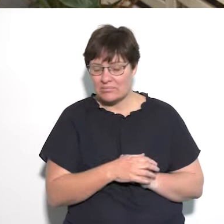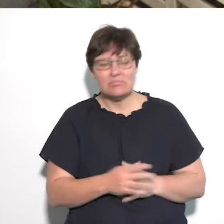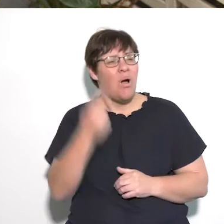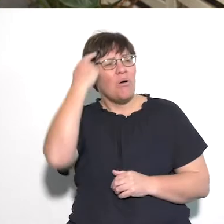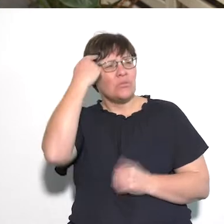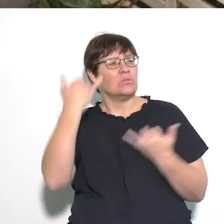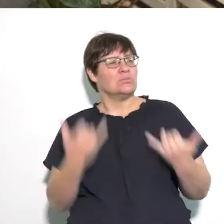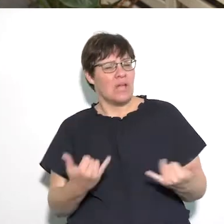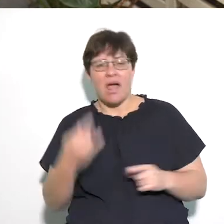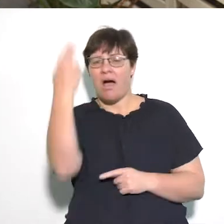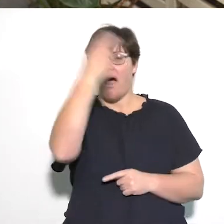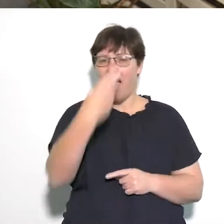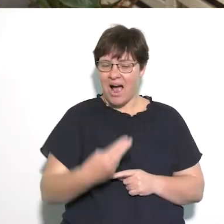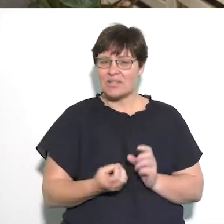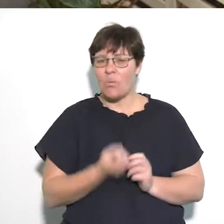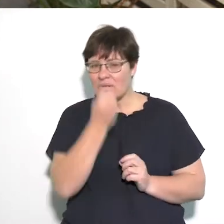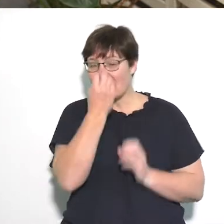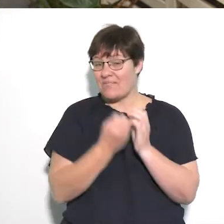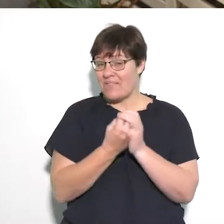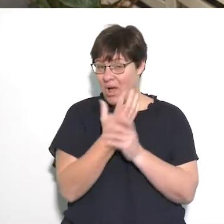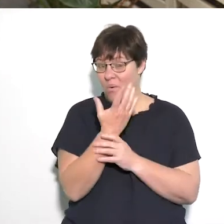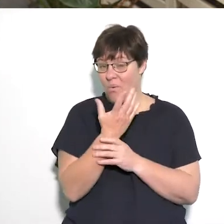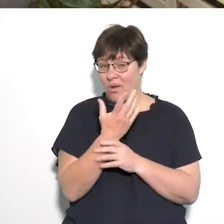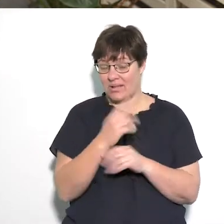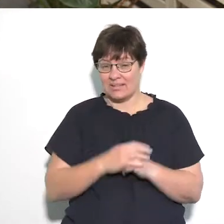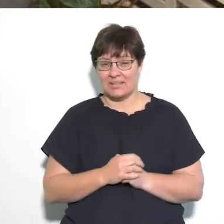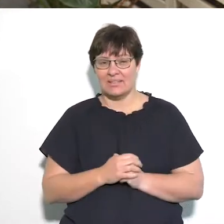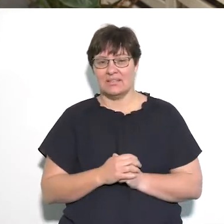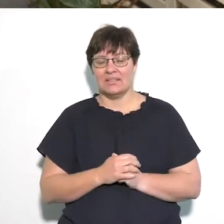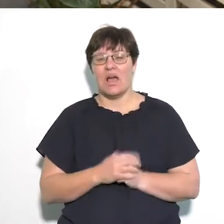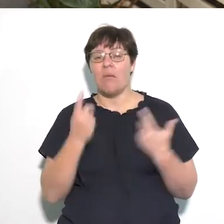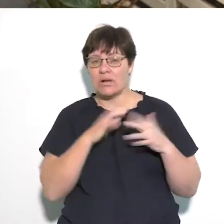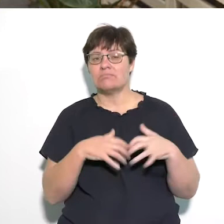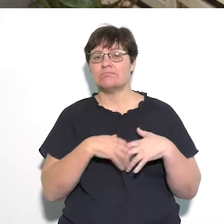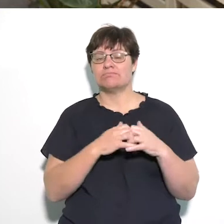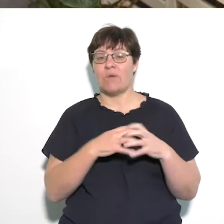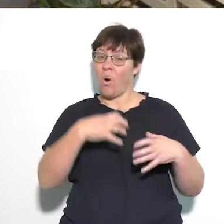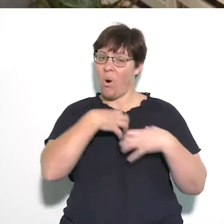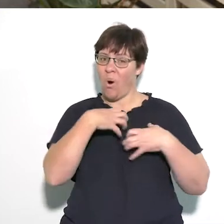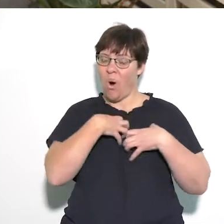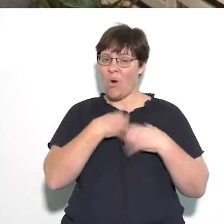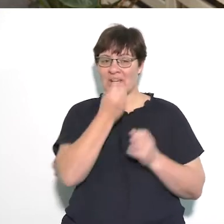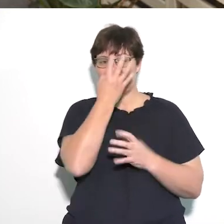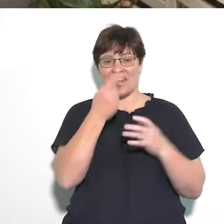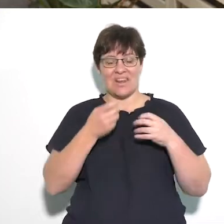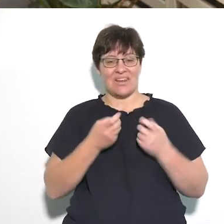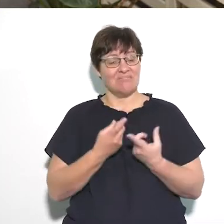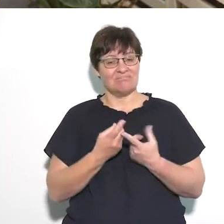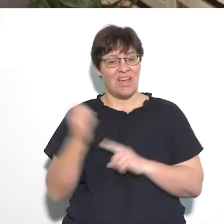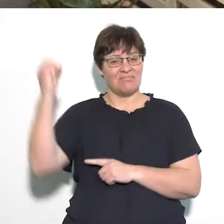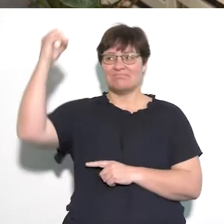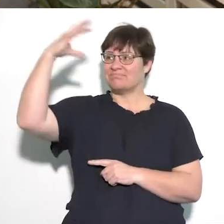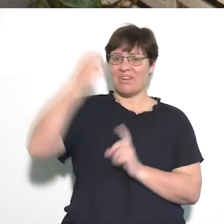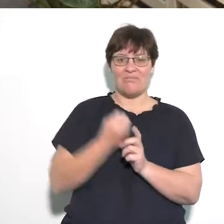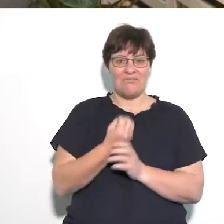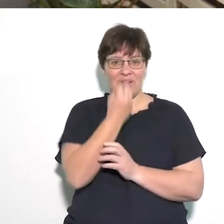thought today we'd make some art with our sunflower seeds. And we're making our very own sunflower today. So let's have a look what we're